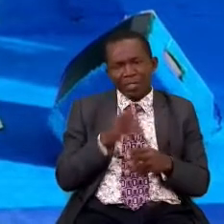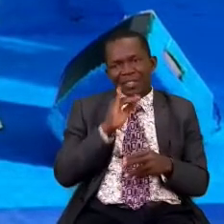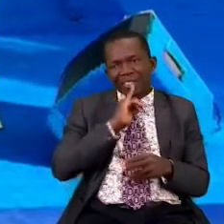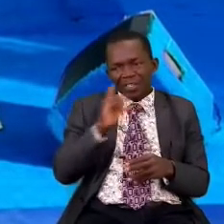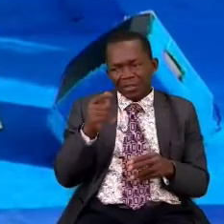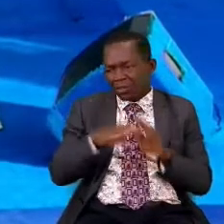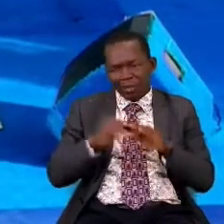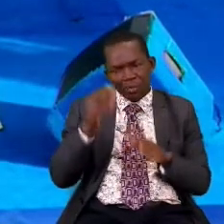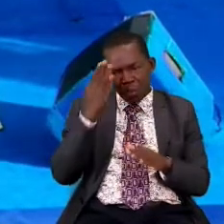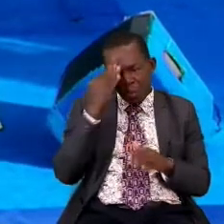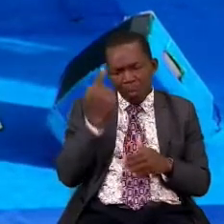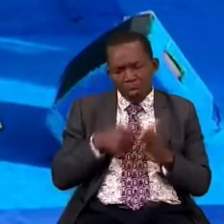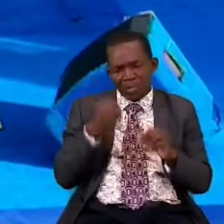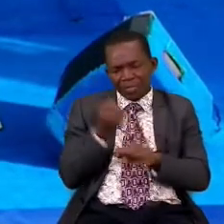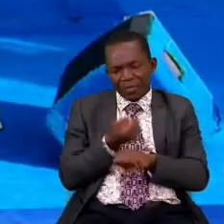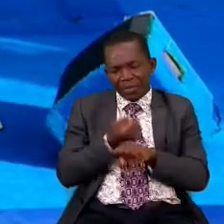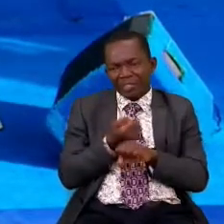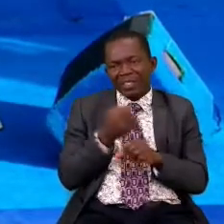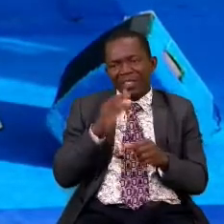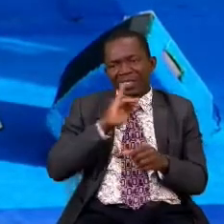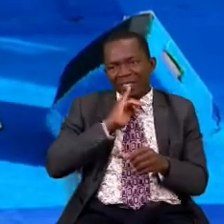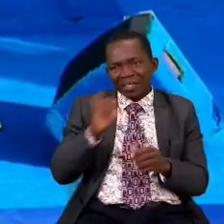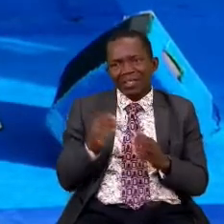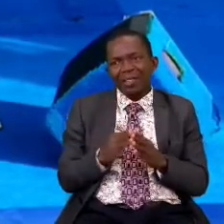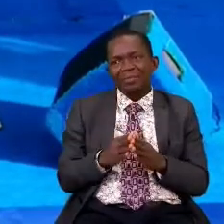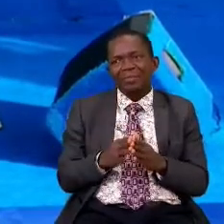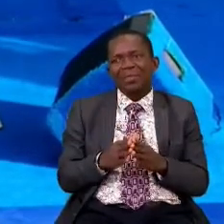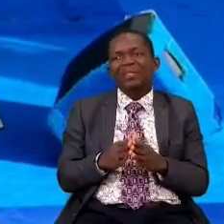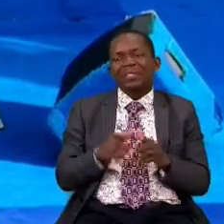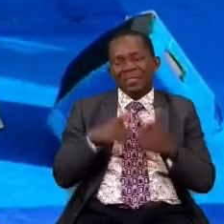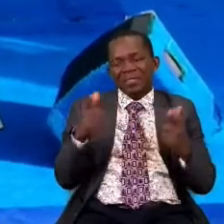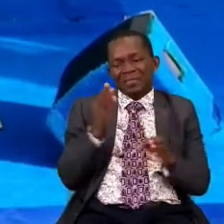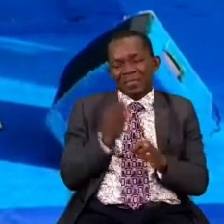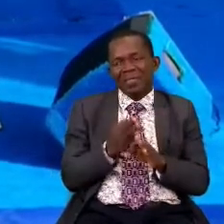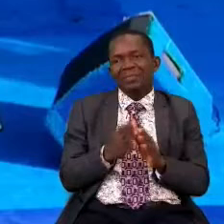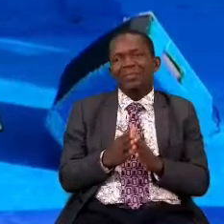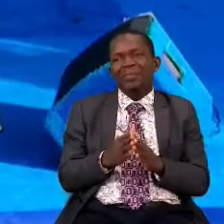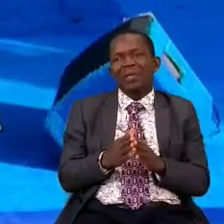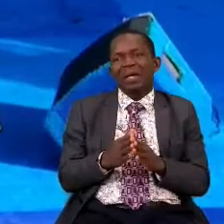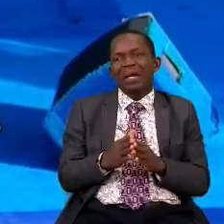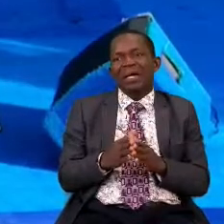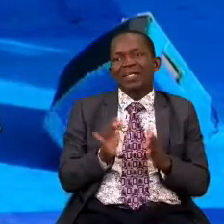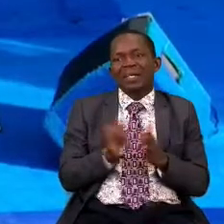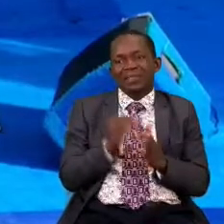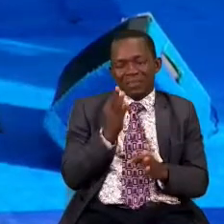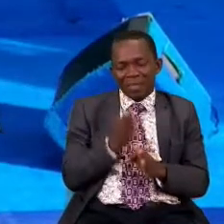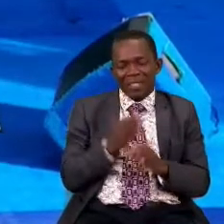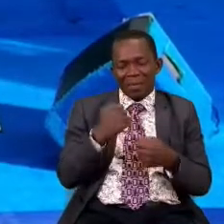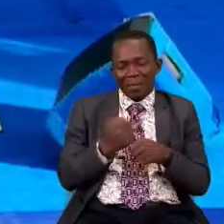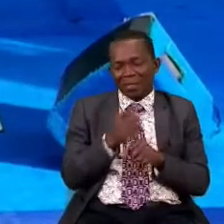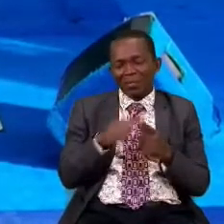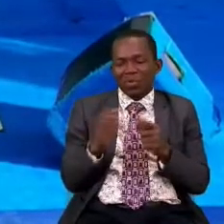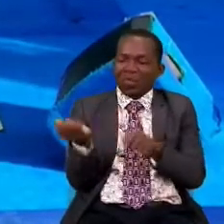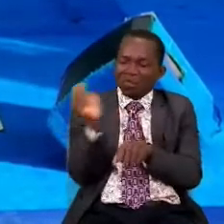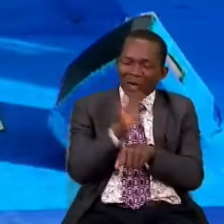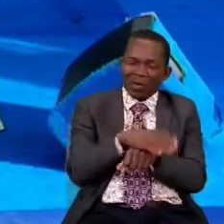made you to overcome the pressure of the peers and the pressure of your colleagues. But those were small